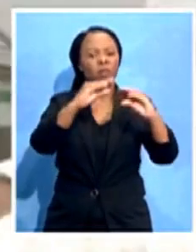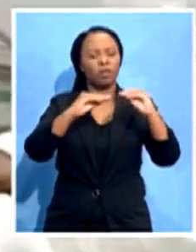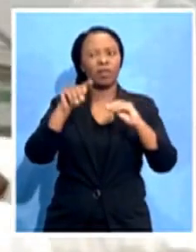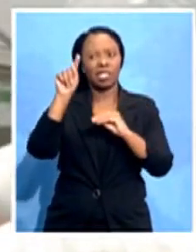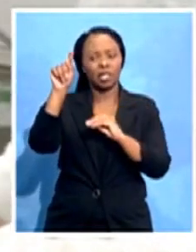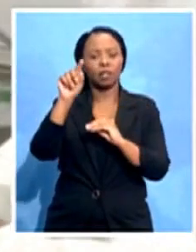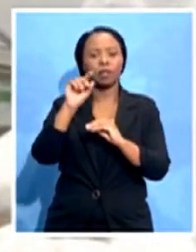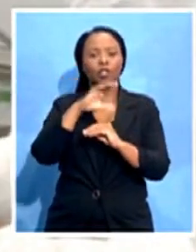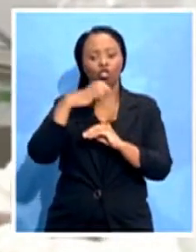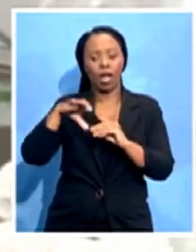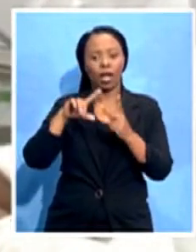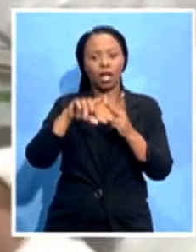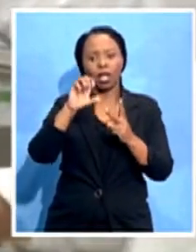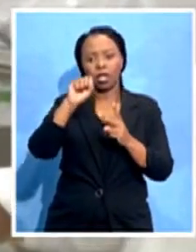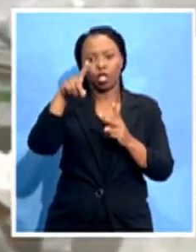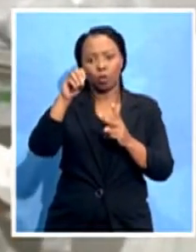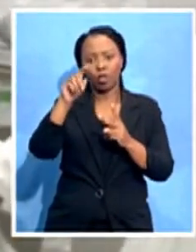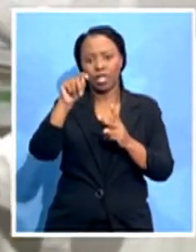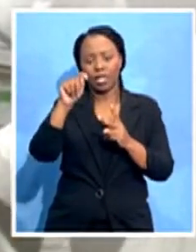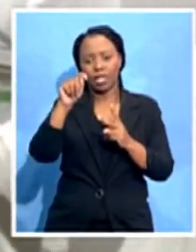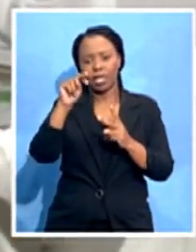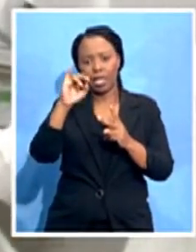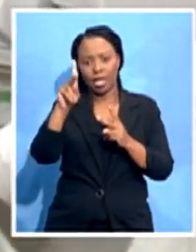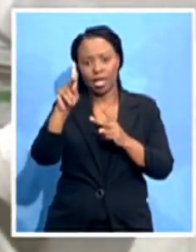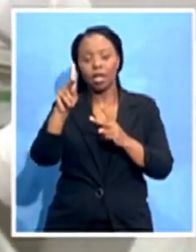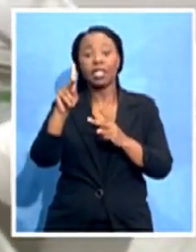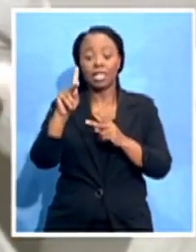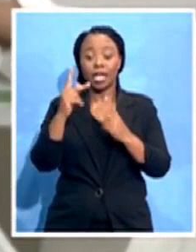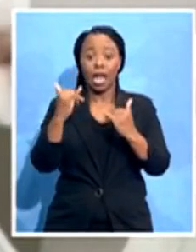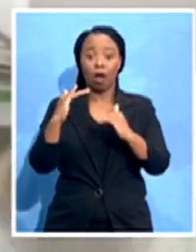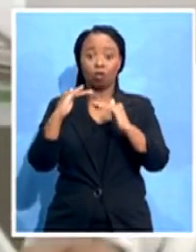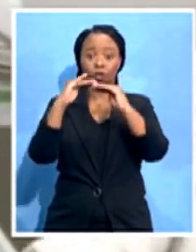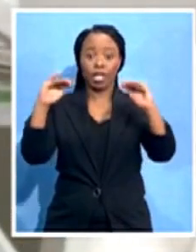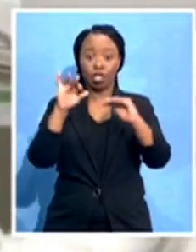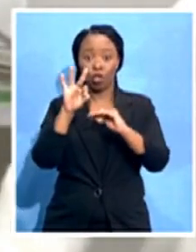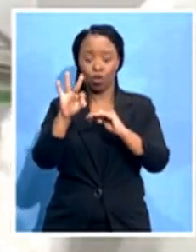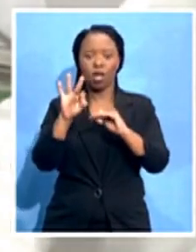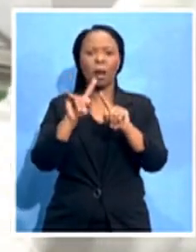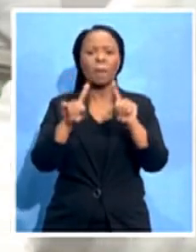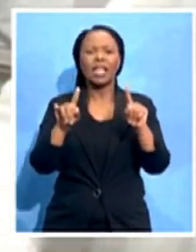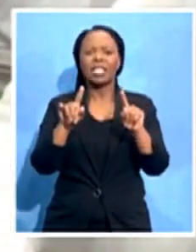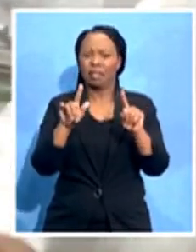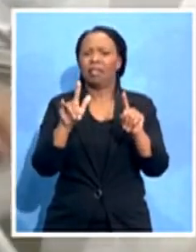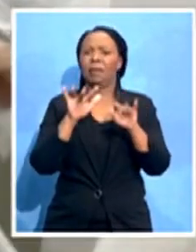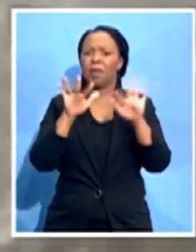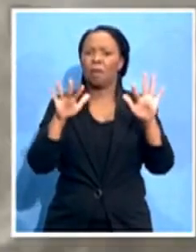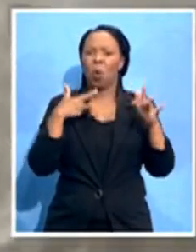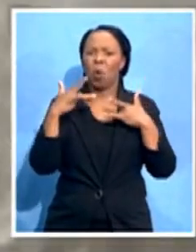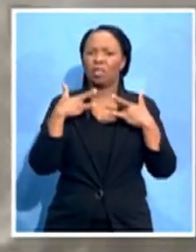the stage 3. But some people are questioning the outcome because they feel that the outcomes of